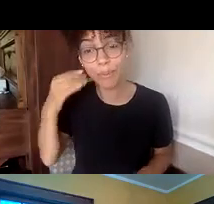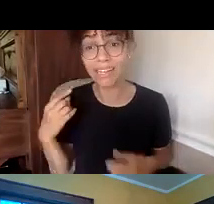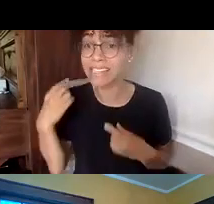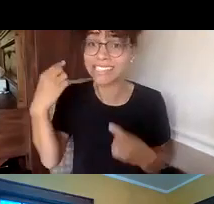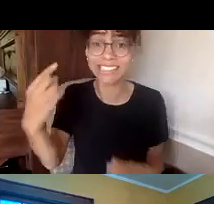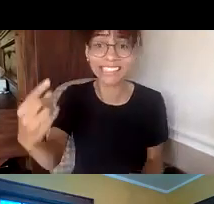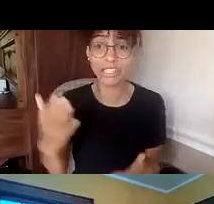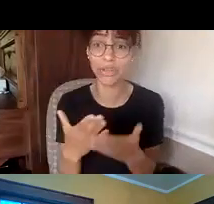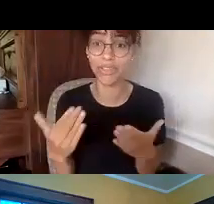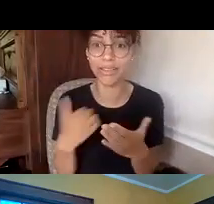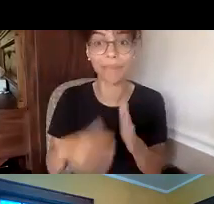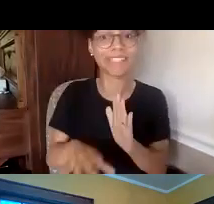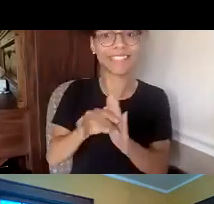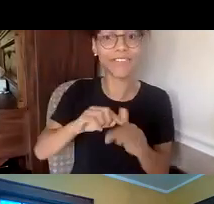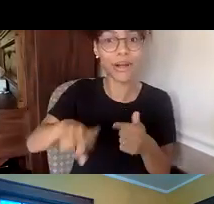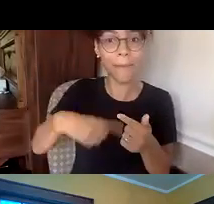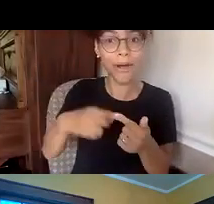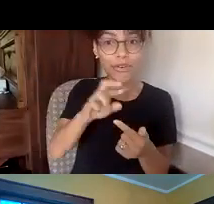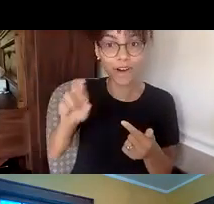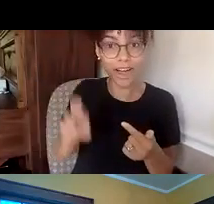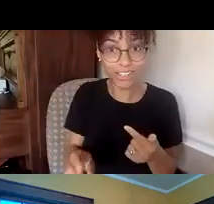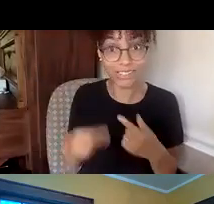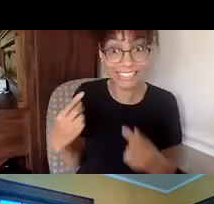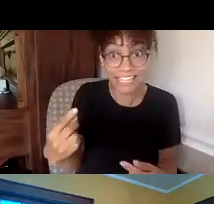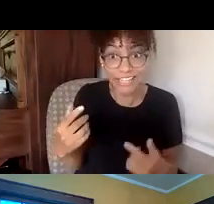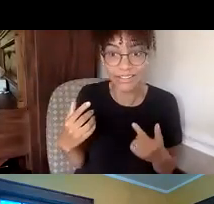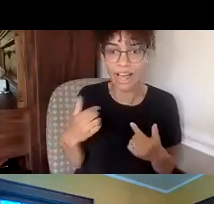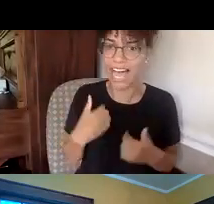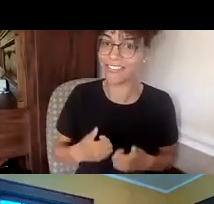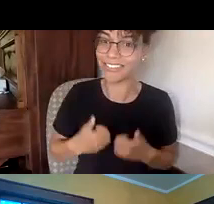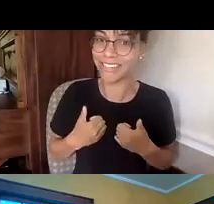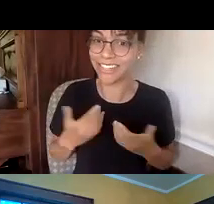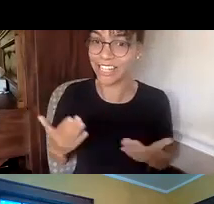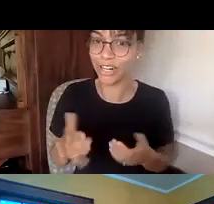I'm discovering about Rochester, but I think I've lived here long